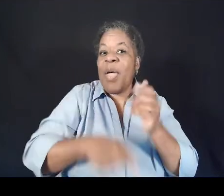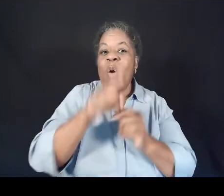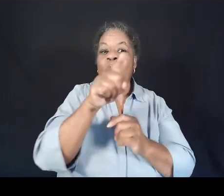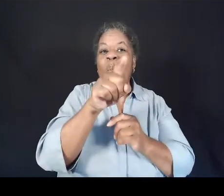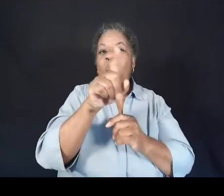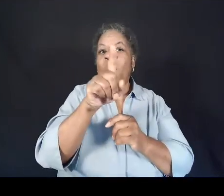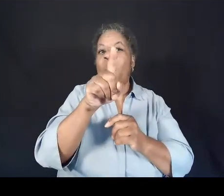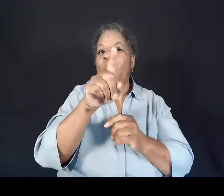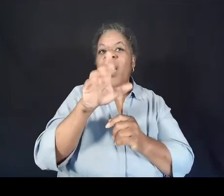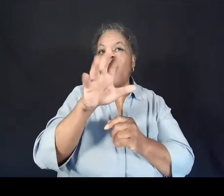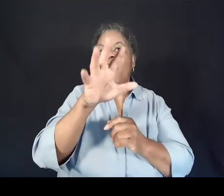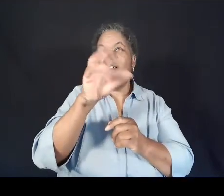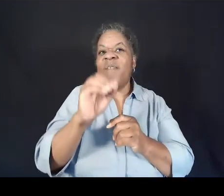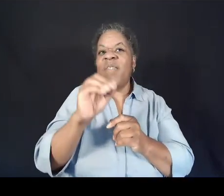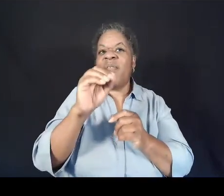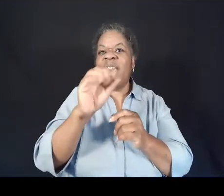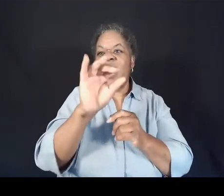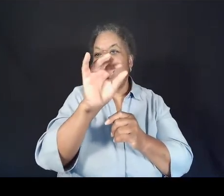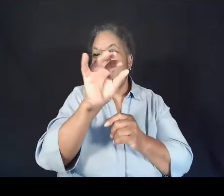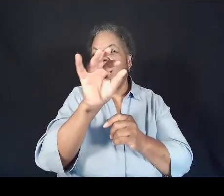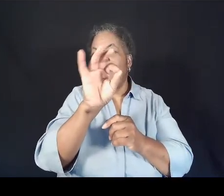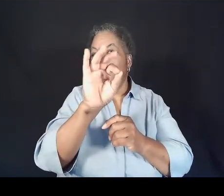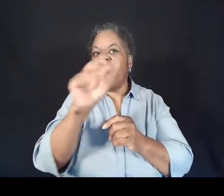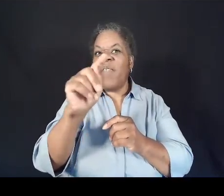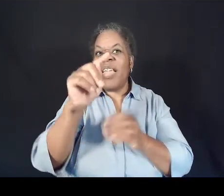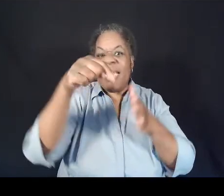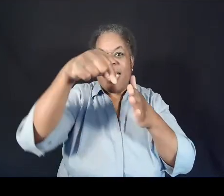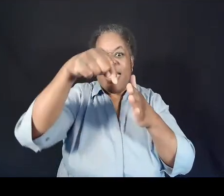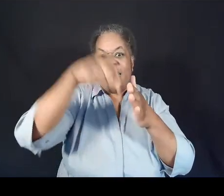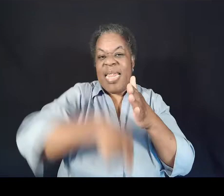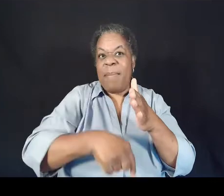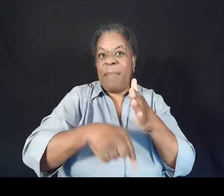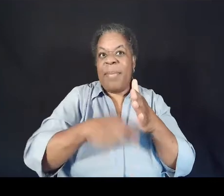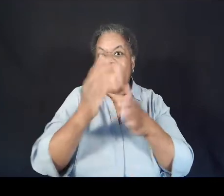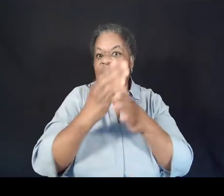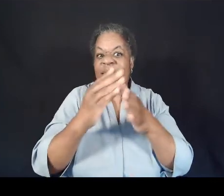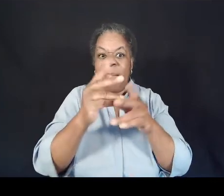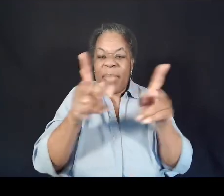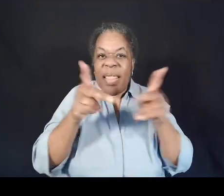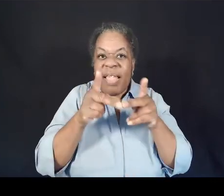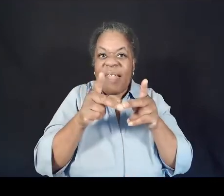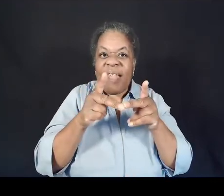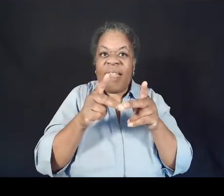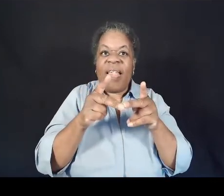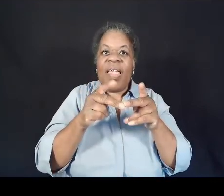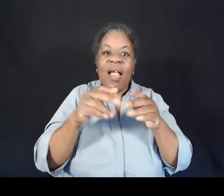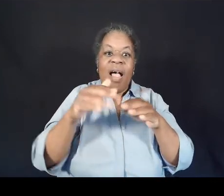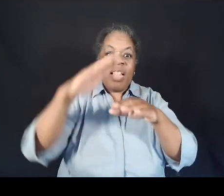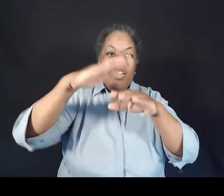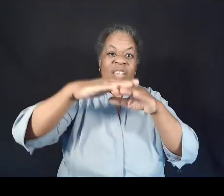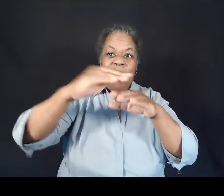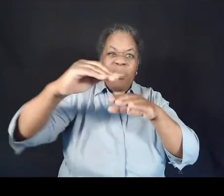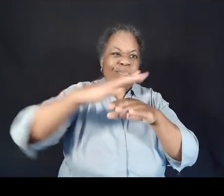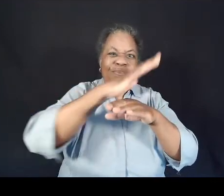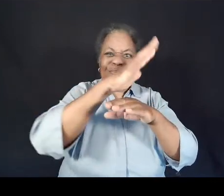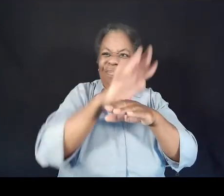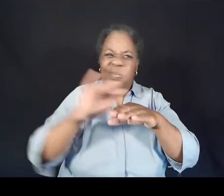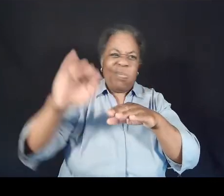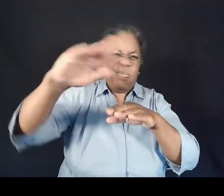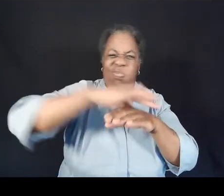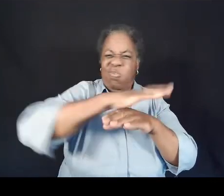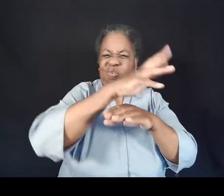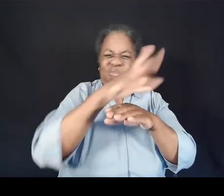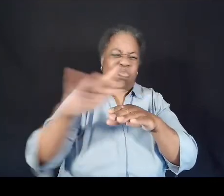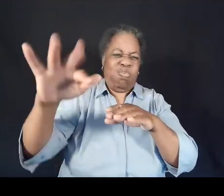feet deep in some places. And so when the surface of the water is a maelstrom of wind and waves, things